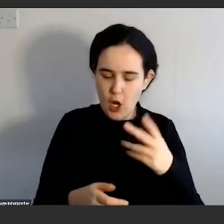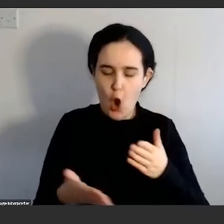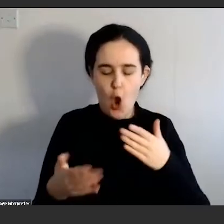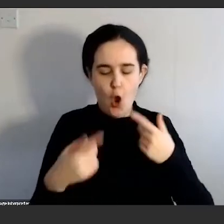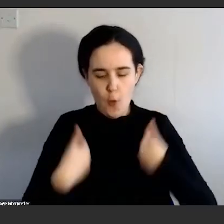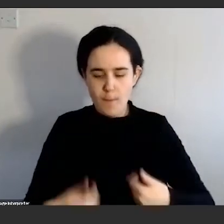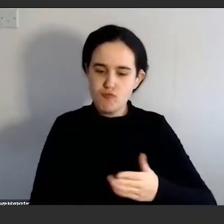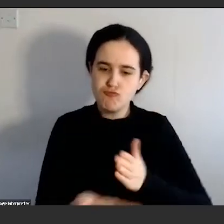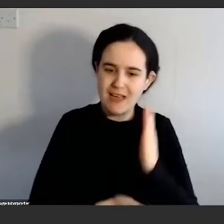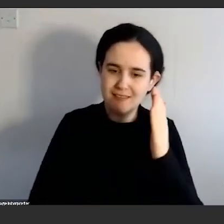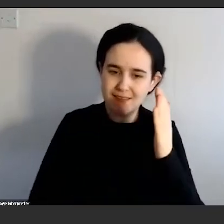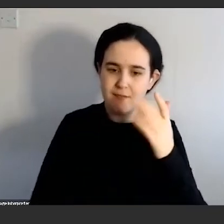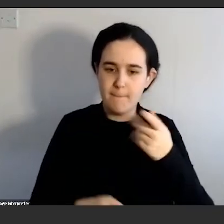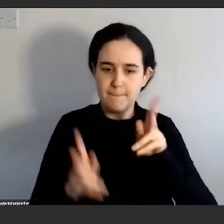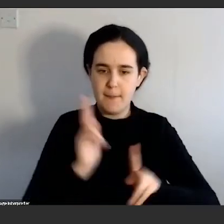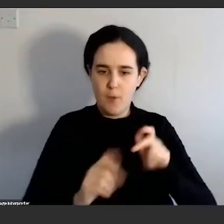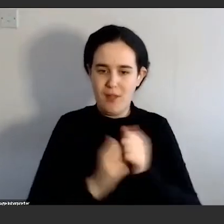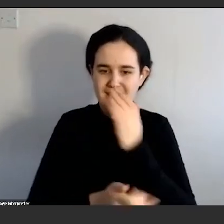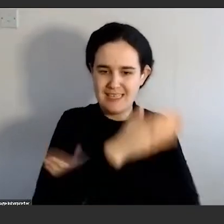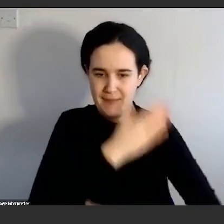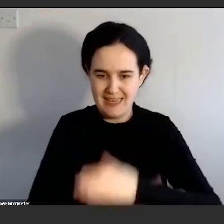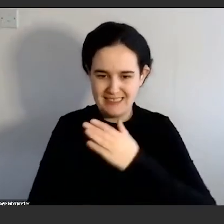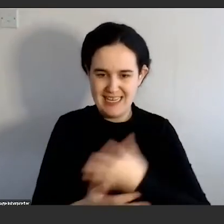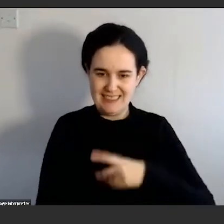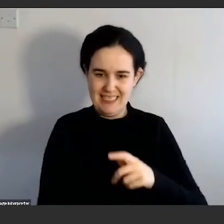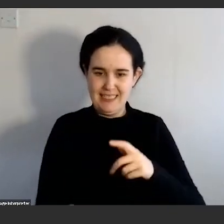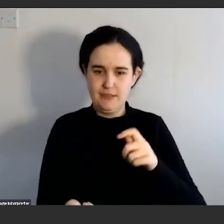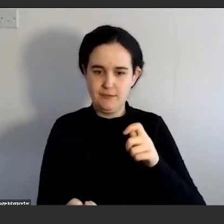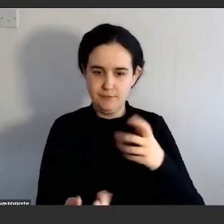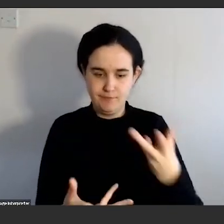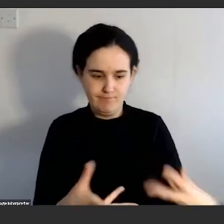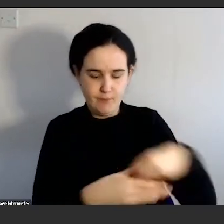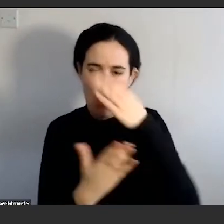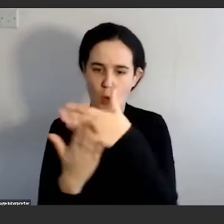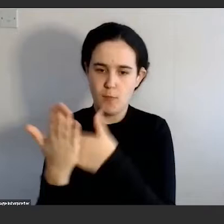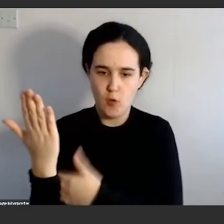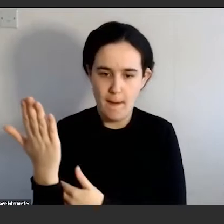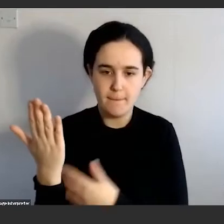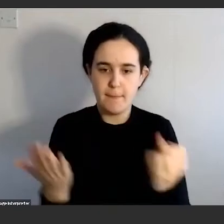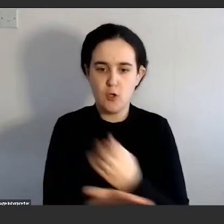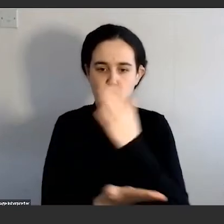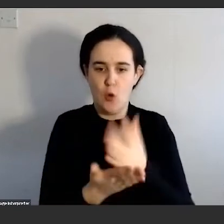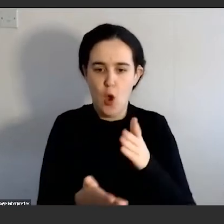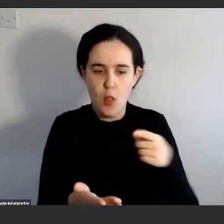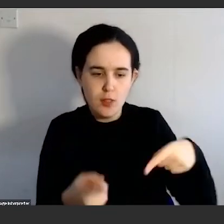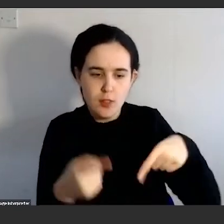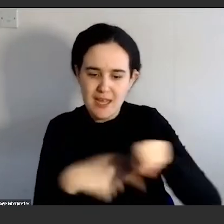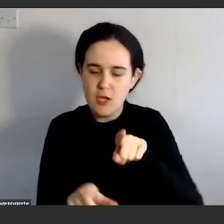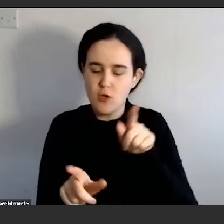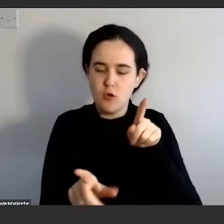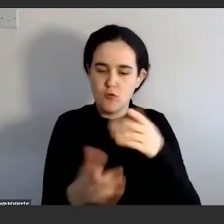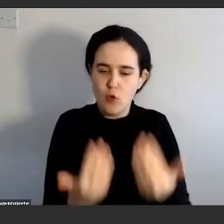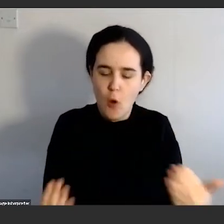different abilities, and it brings positive change to the health and the well-being of disabled people everywhere. So in the spirit